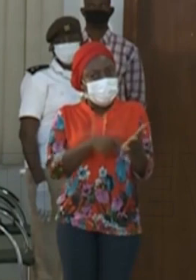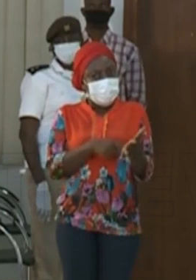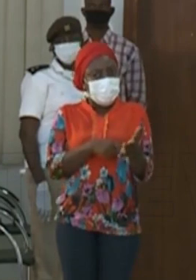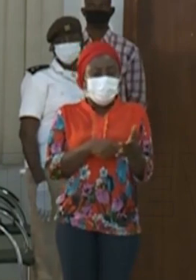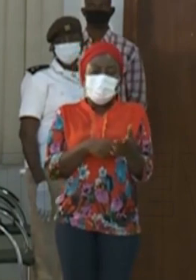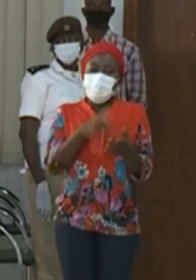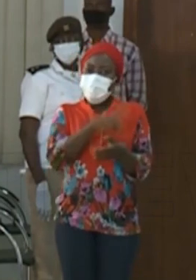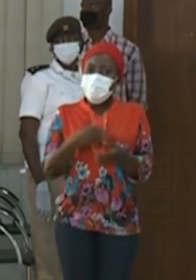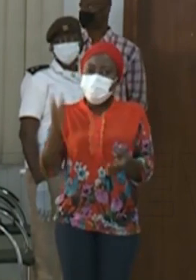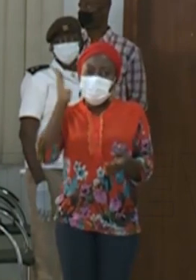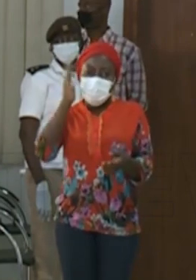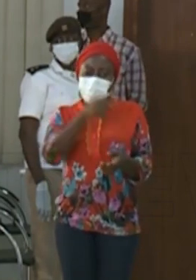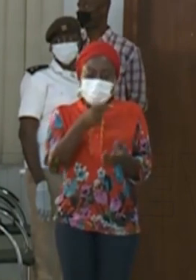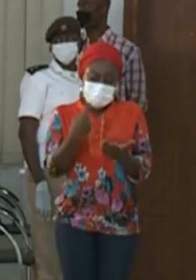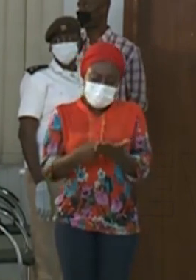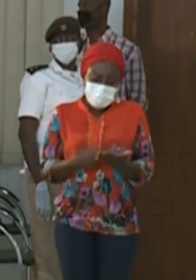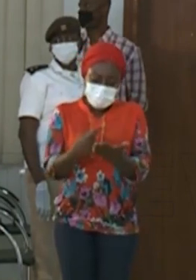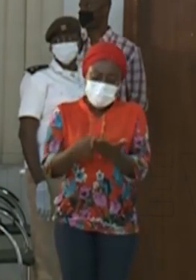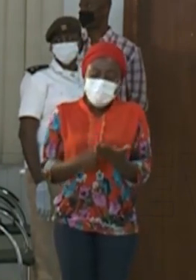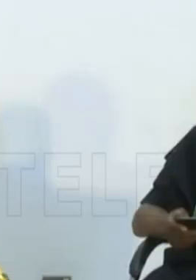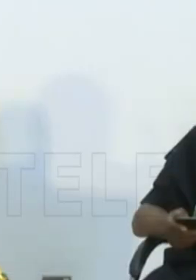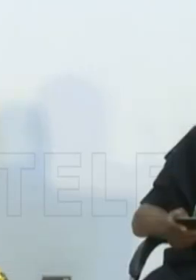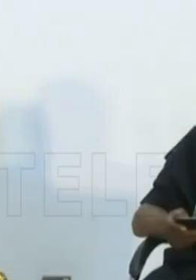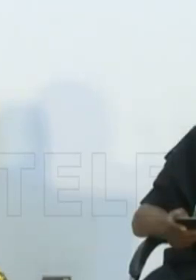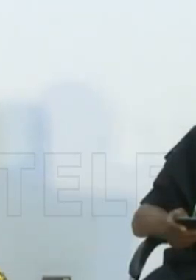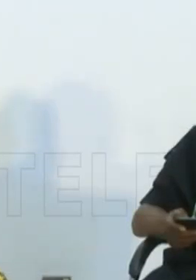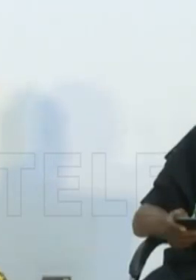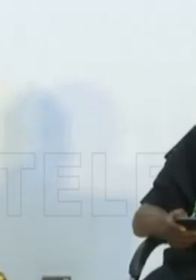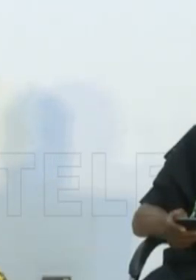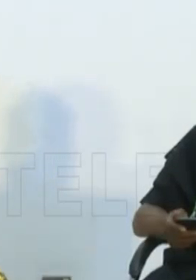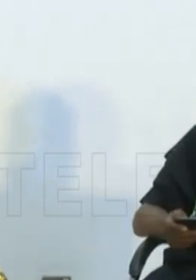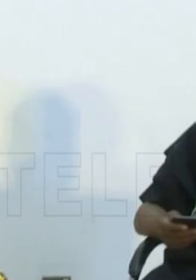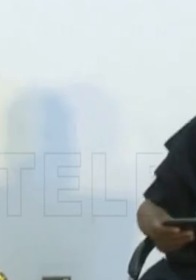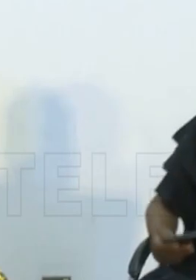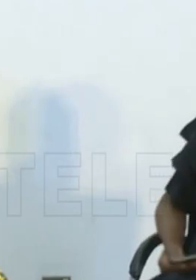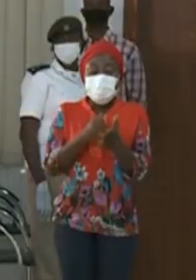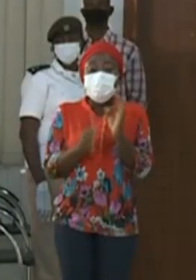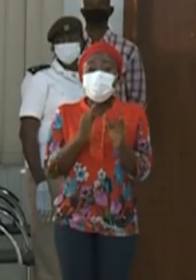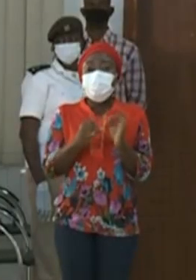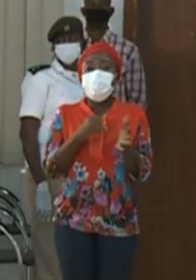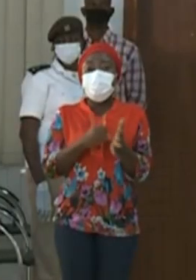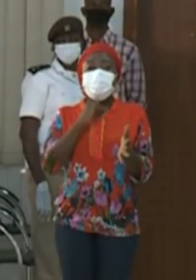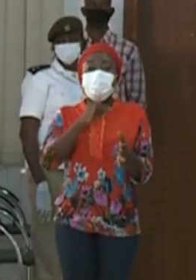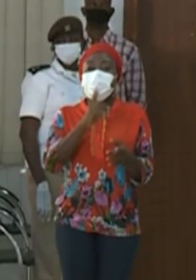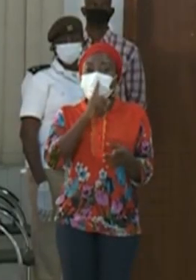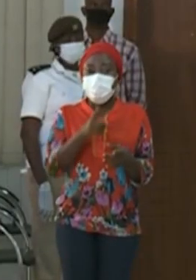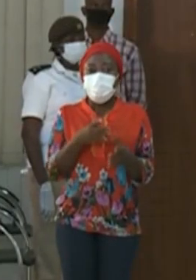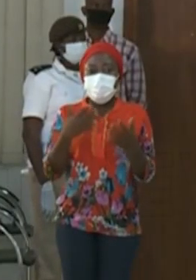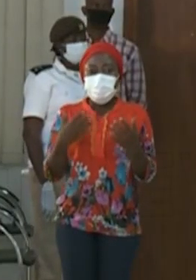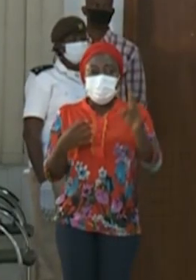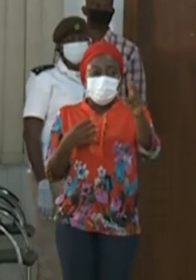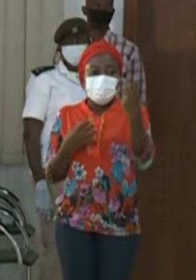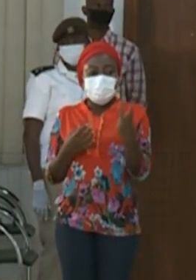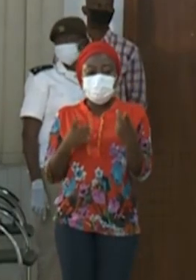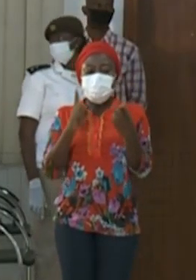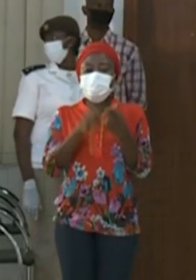replicate it across the country if it is true? Then secondly, Sir, to the Minister of Education, there is a